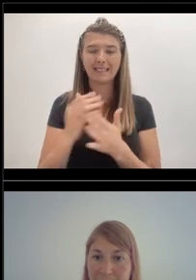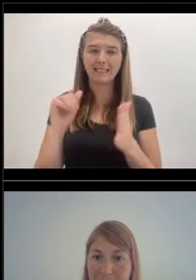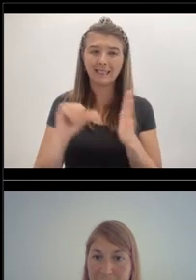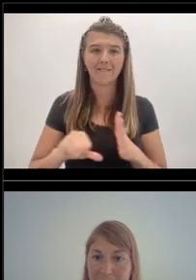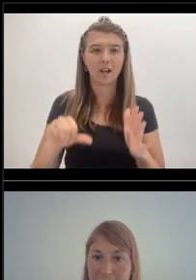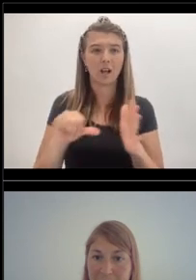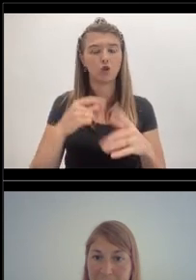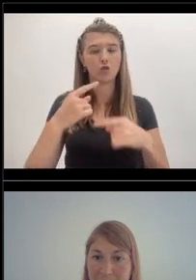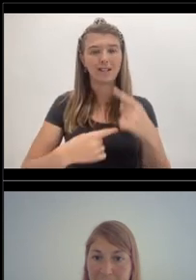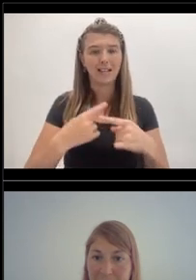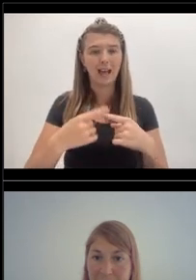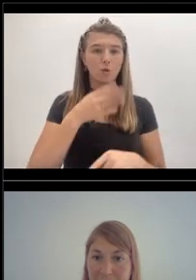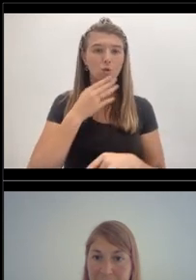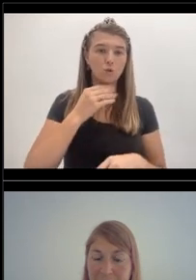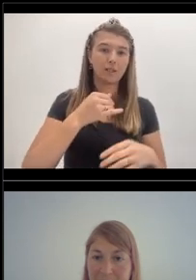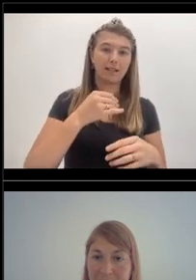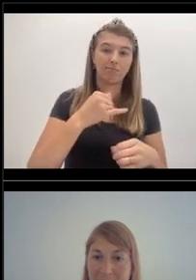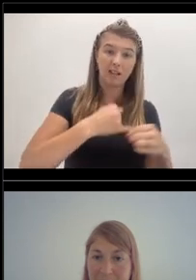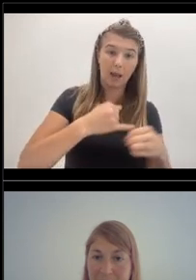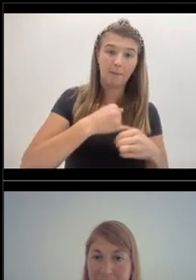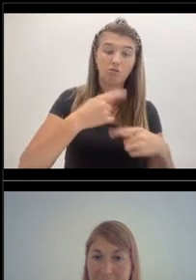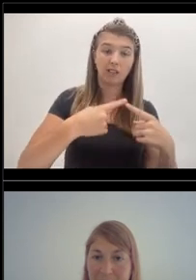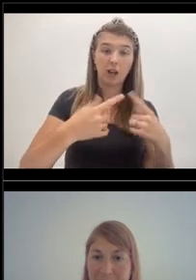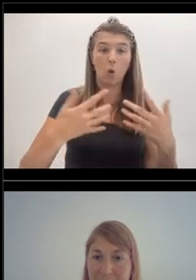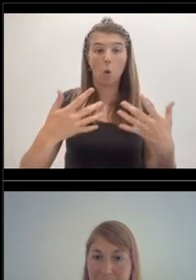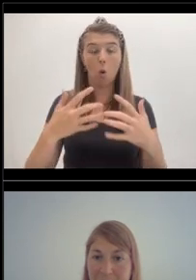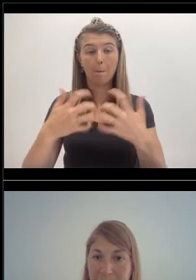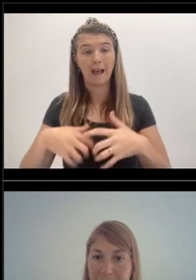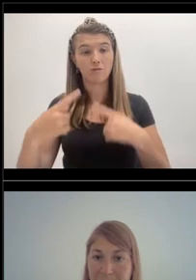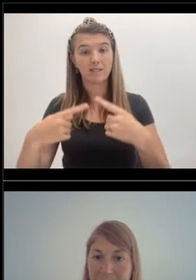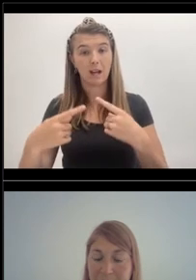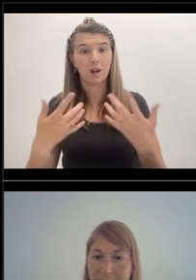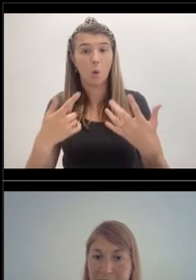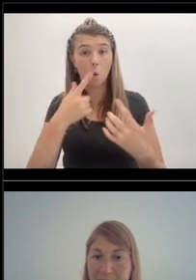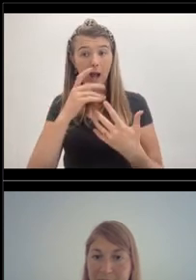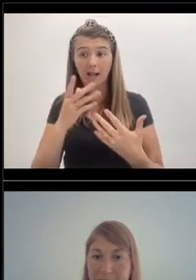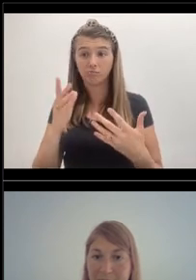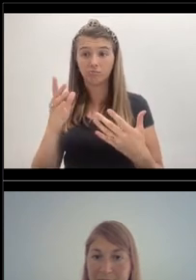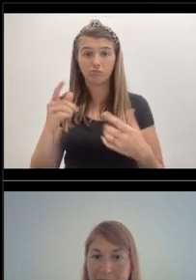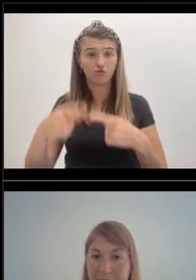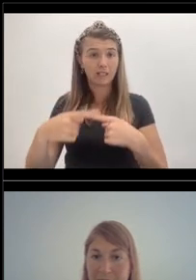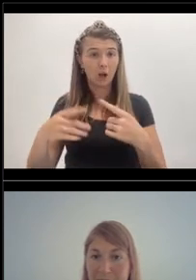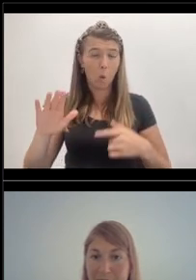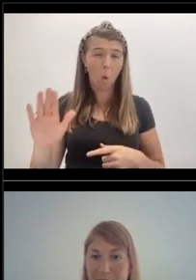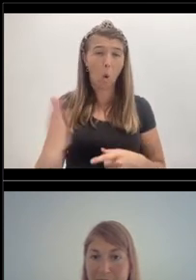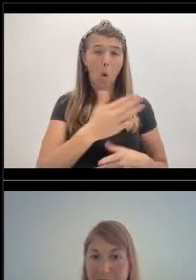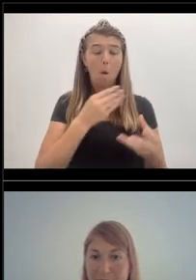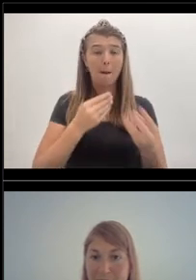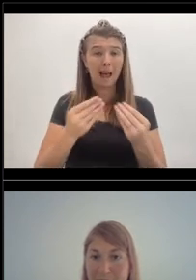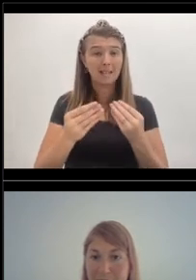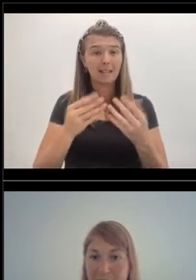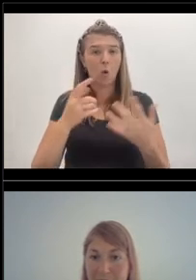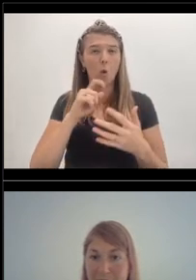these techniques? Is there any which, you know, is there a possibility we can recycle all plastics? Are there always going to be a few which are going to be